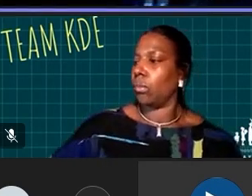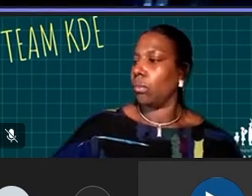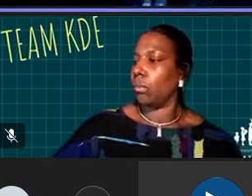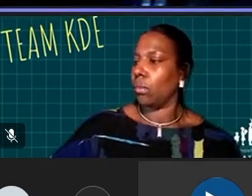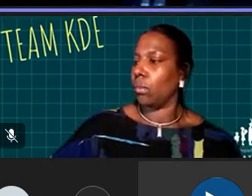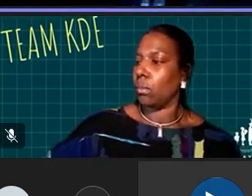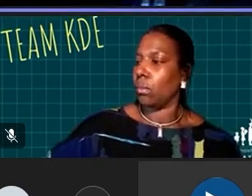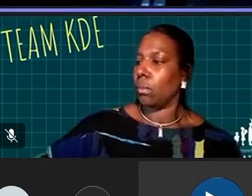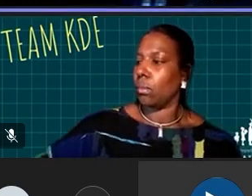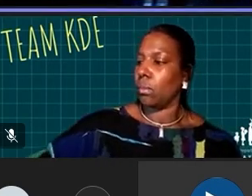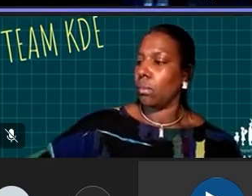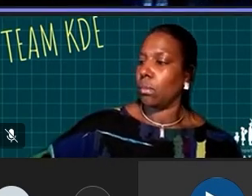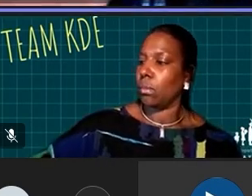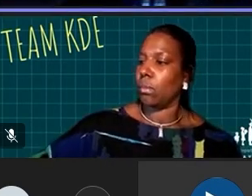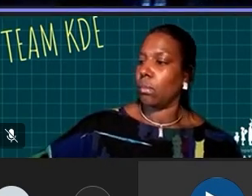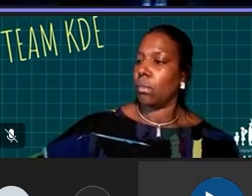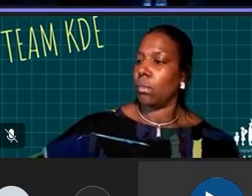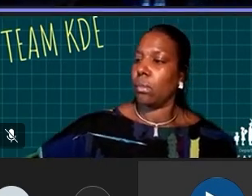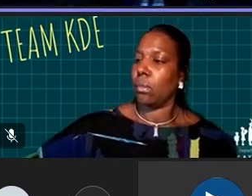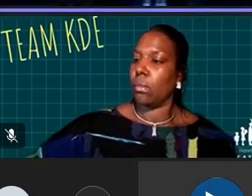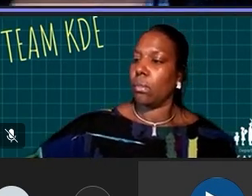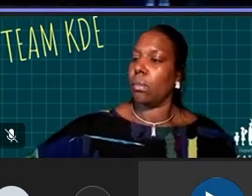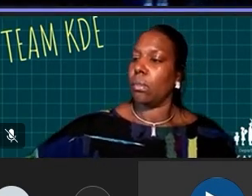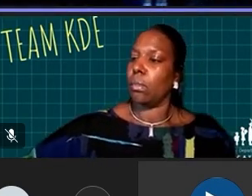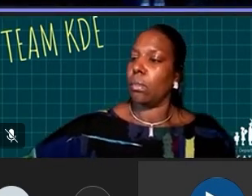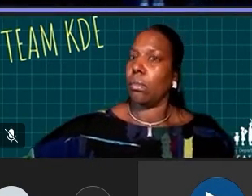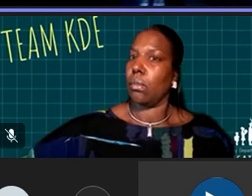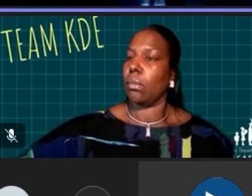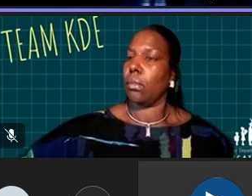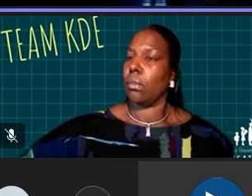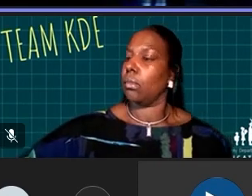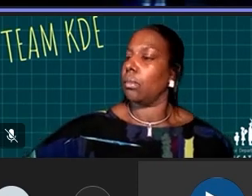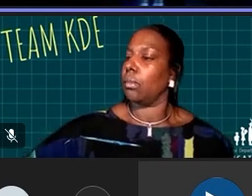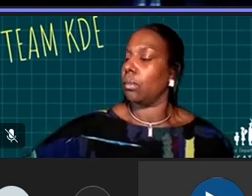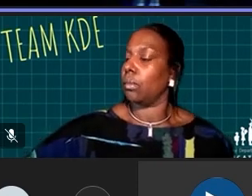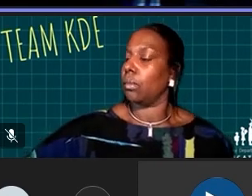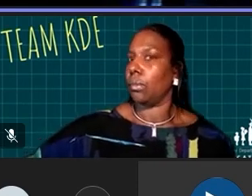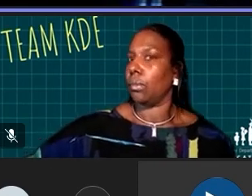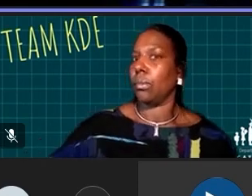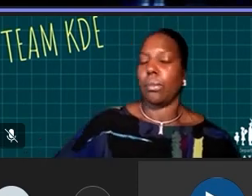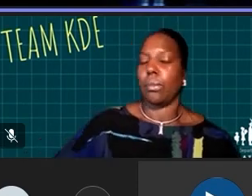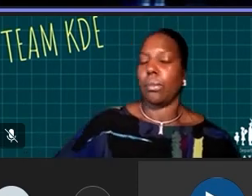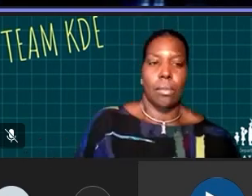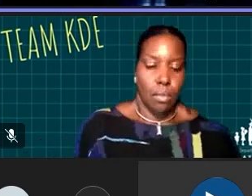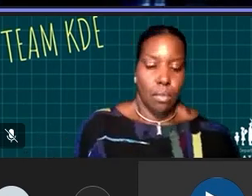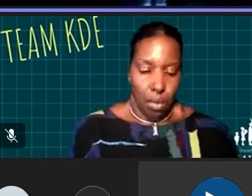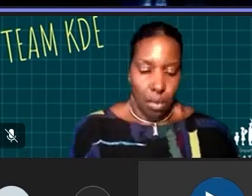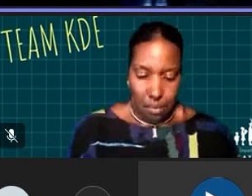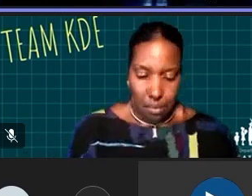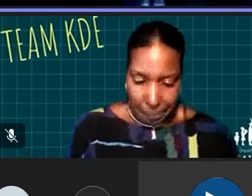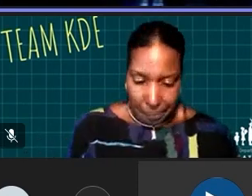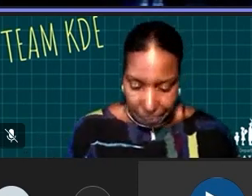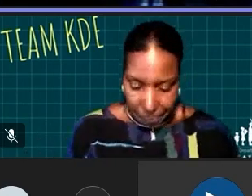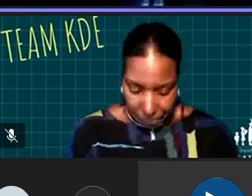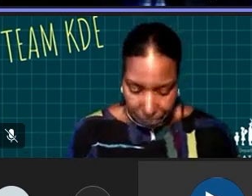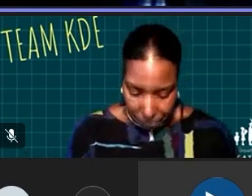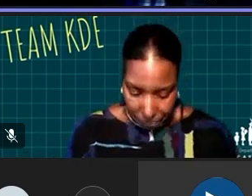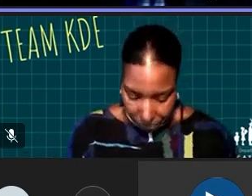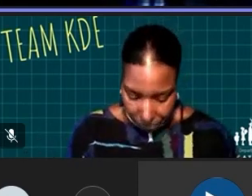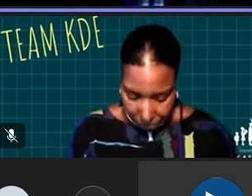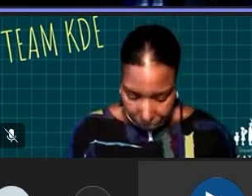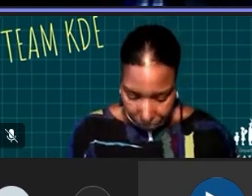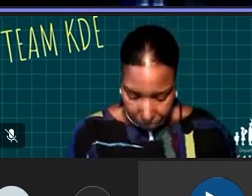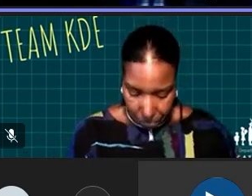You can also have installment payments. It's kind of similar to the milestone payments, only you're just basically amortizing over the course